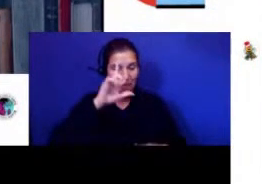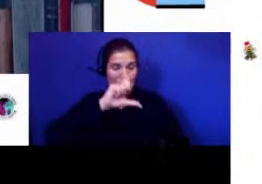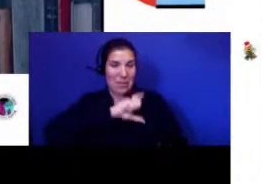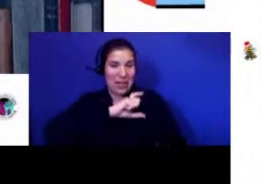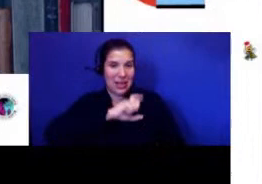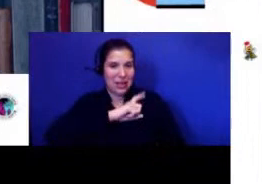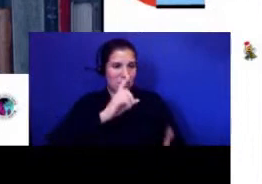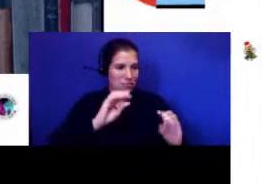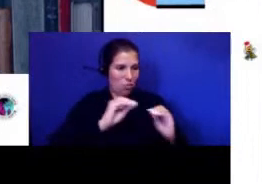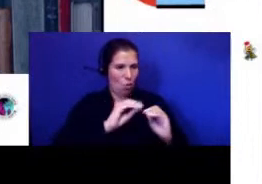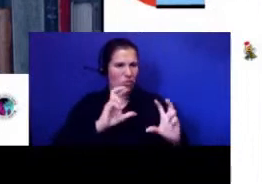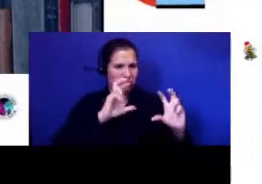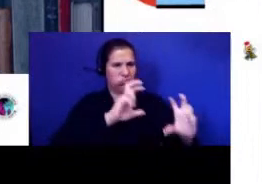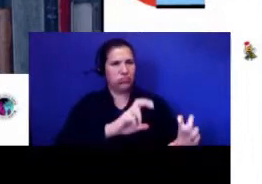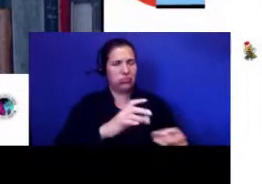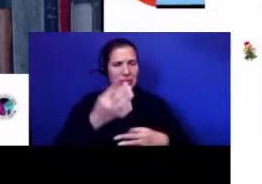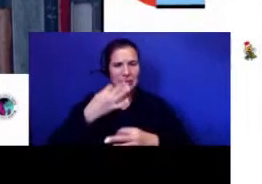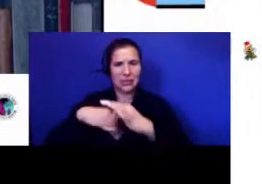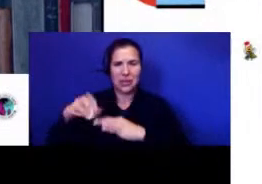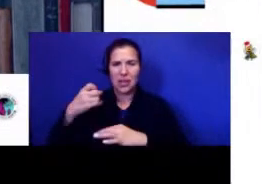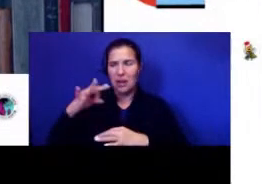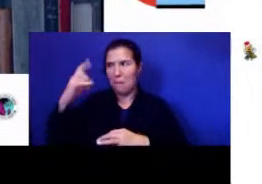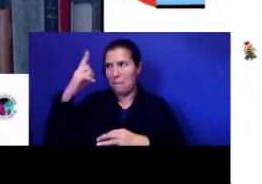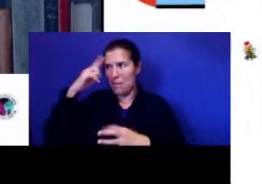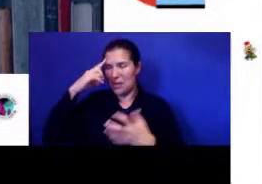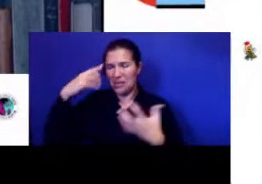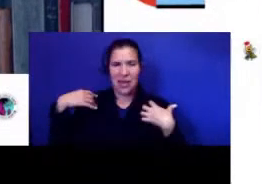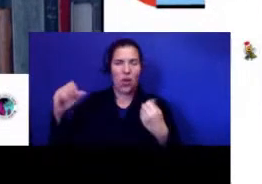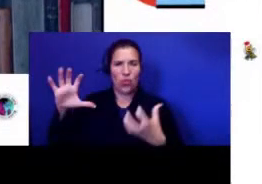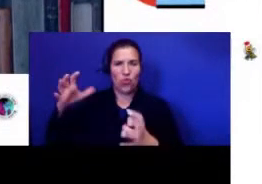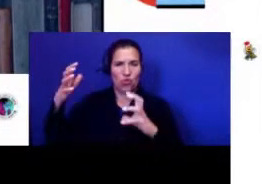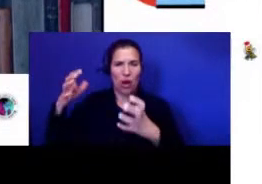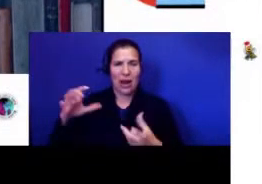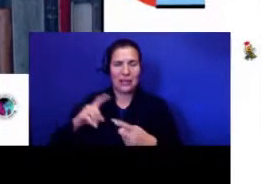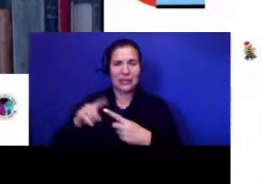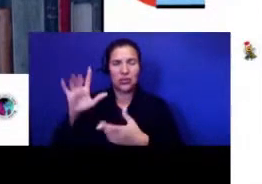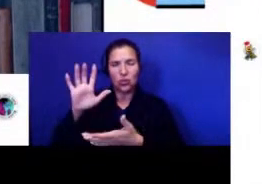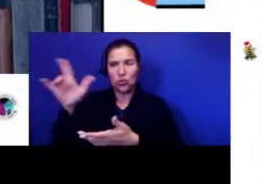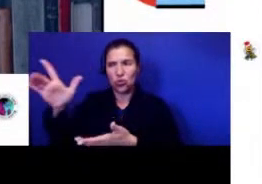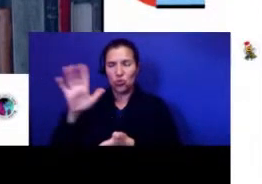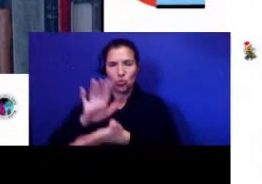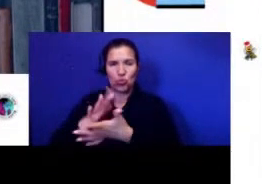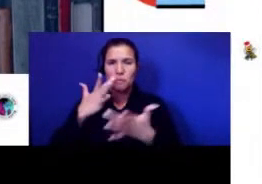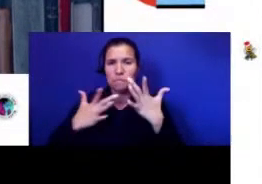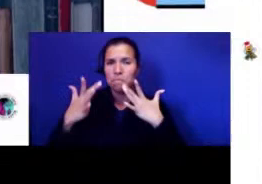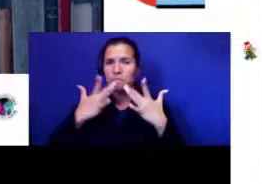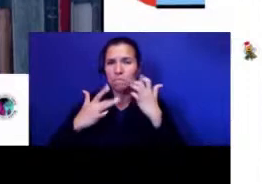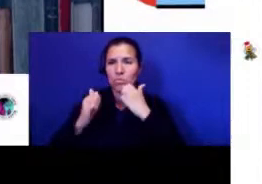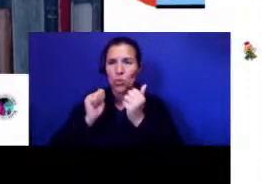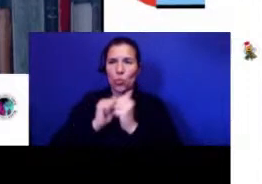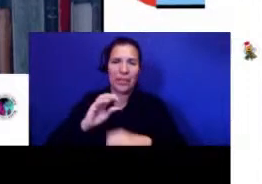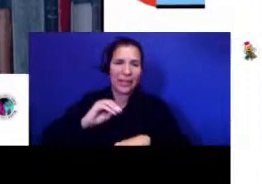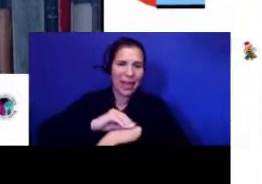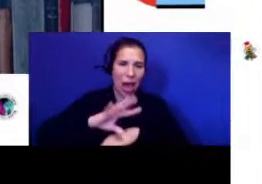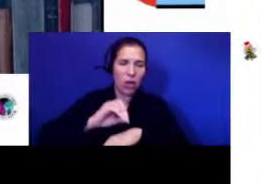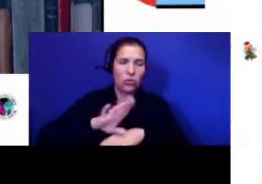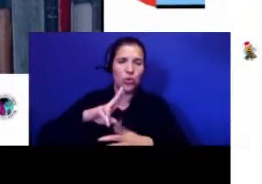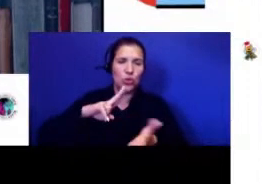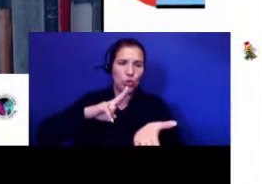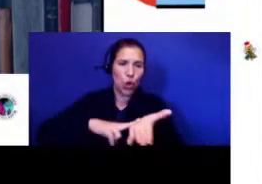of a national youth mental health crisis. And while schools face critical shortages of counselors,